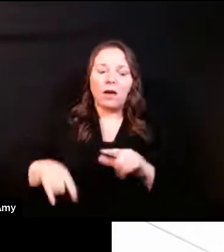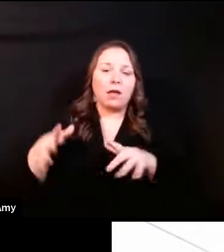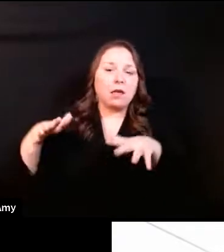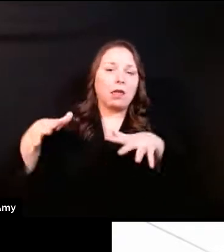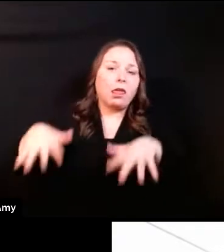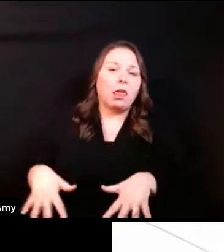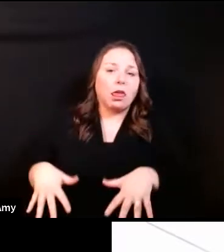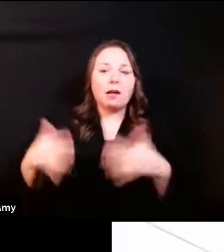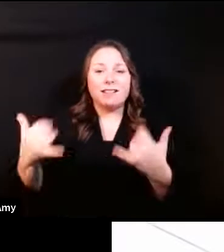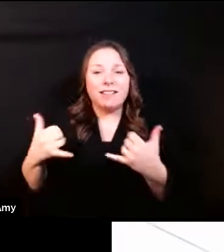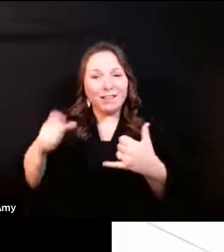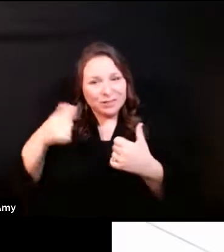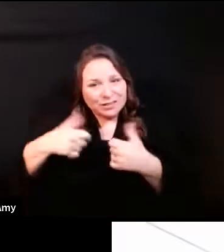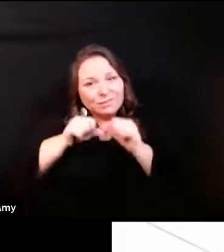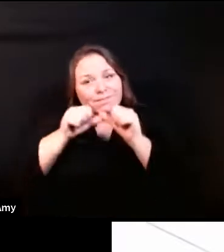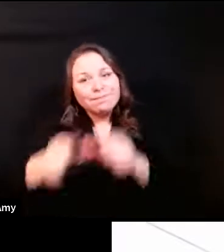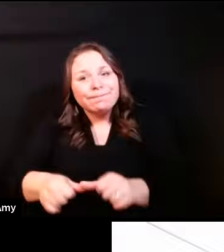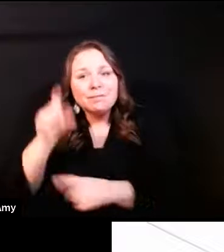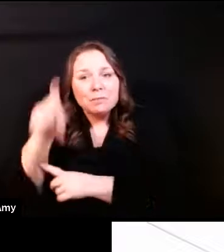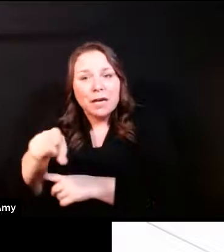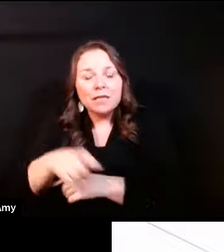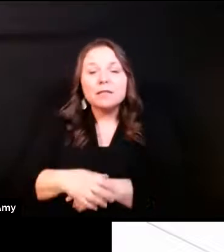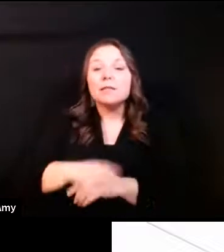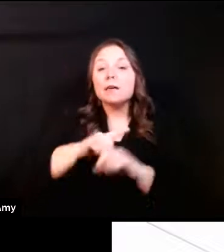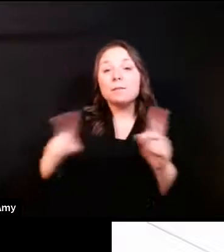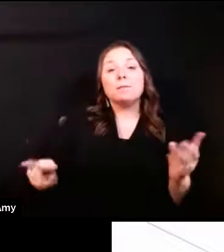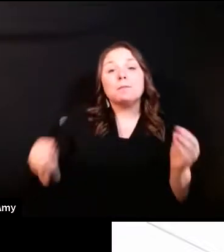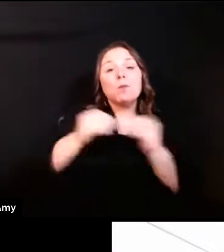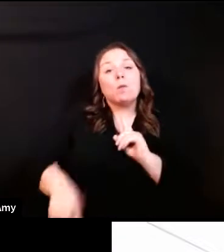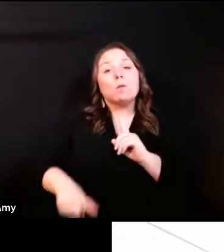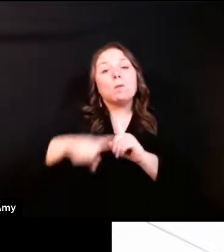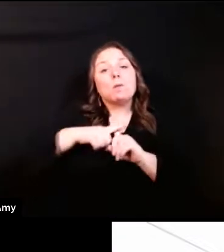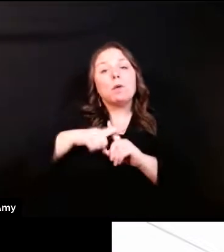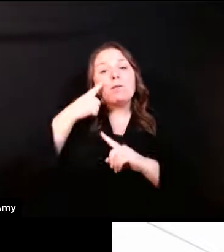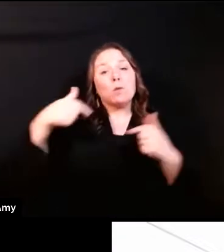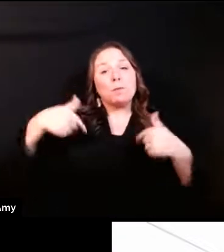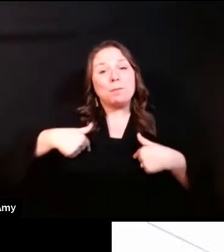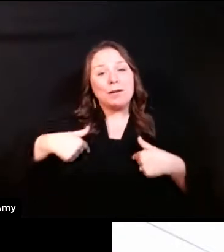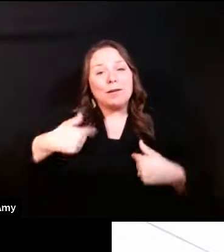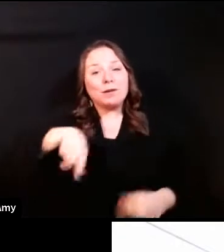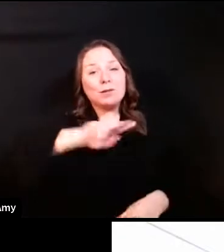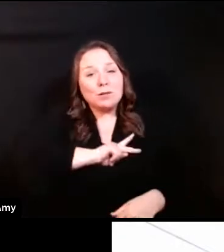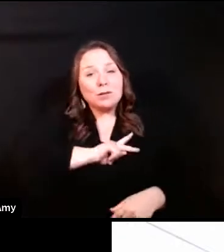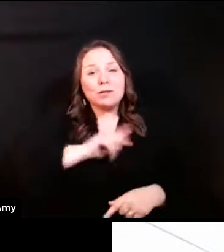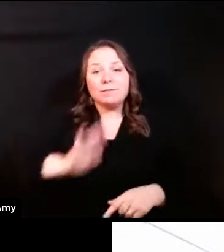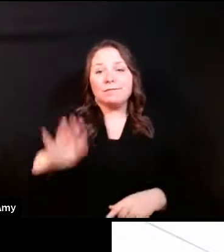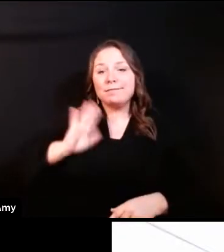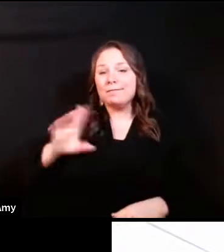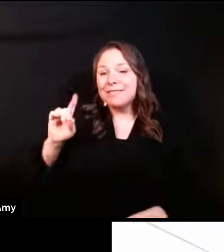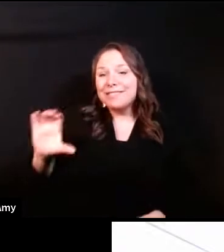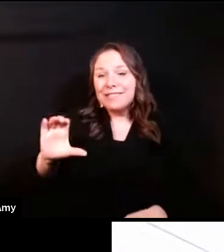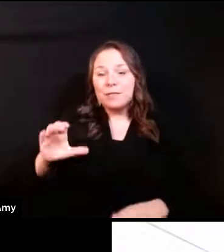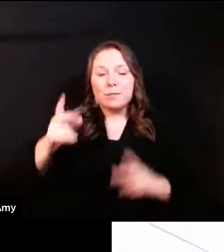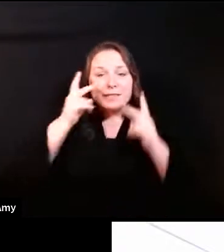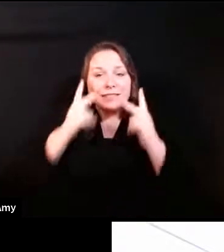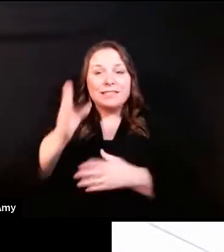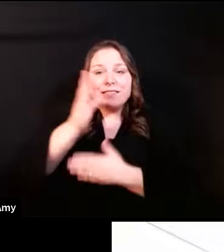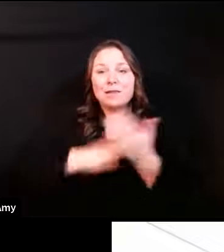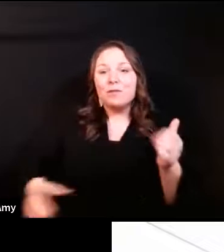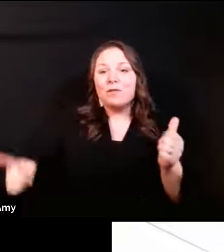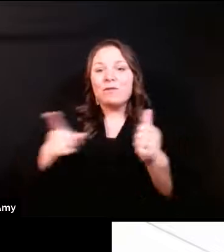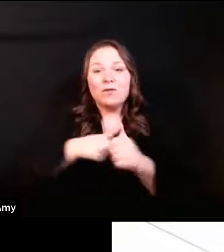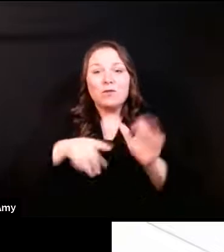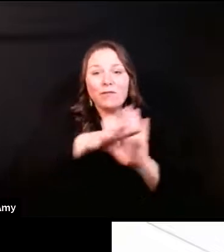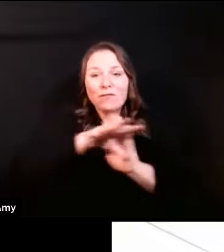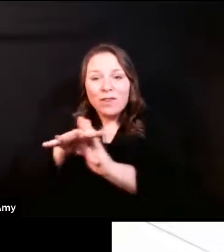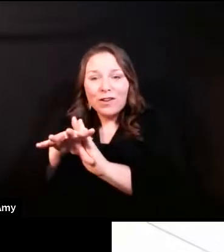go. On a more positive note, I will say a defining moment for me is, back in December, seeing some of those first photos and